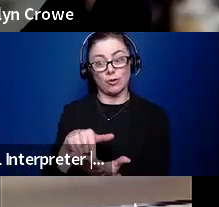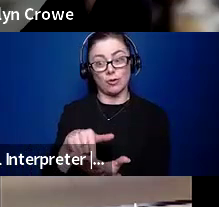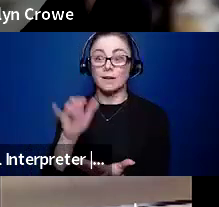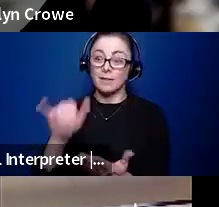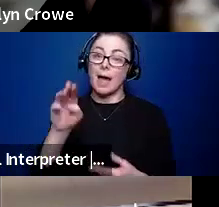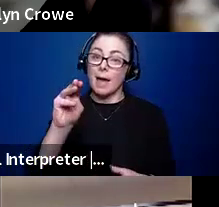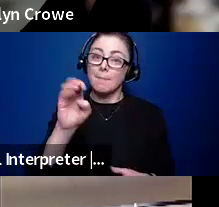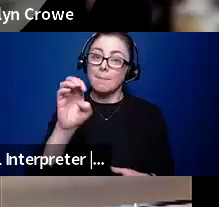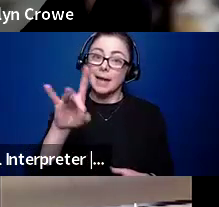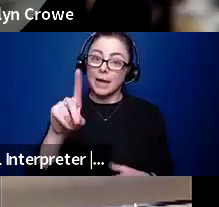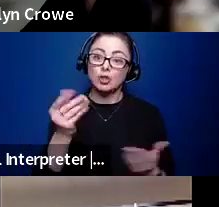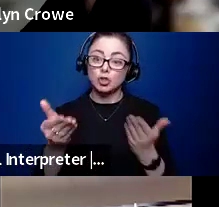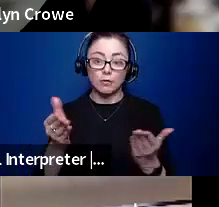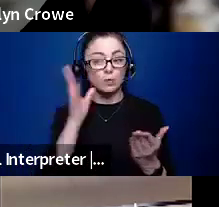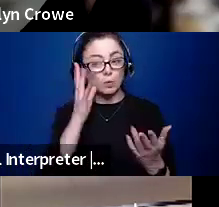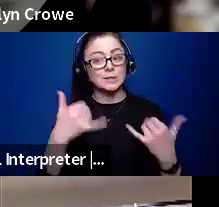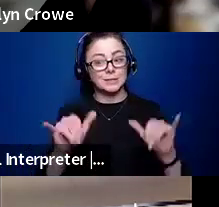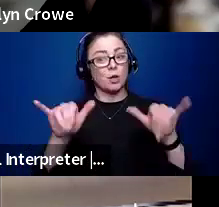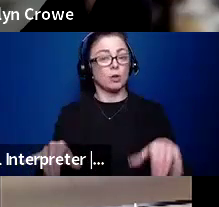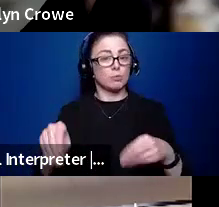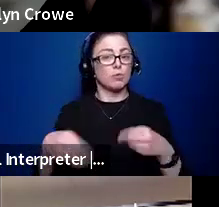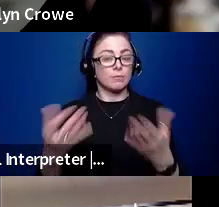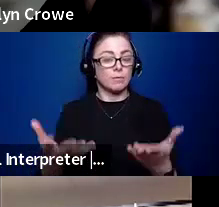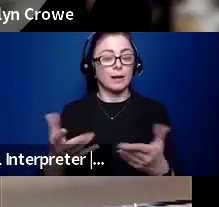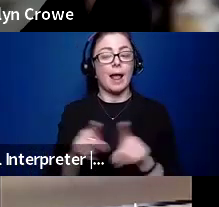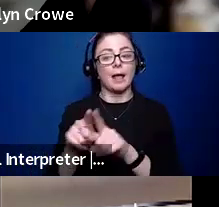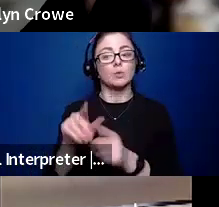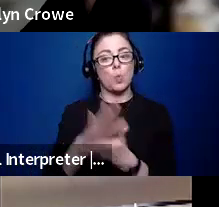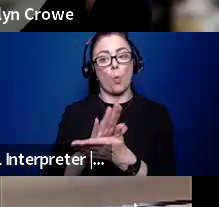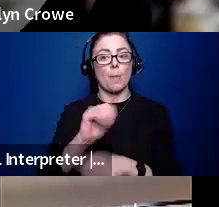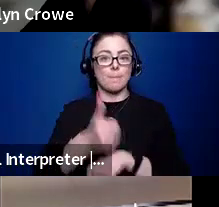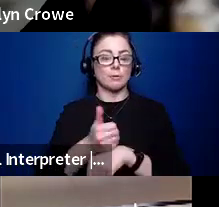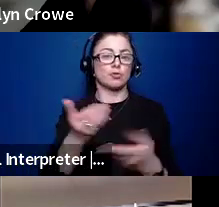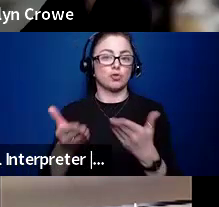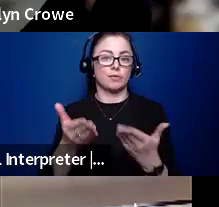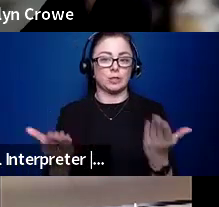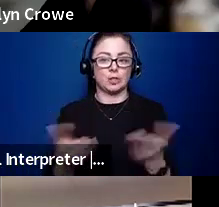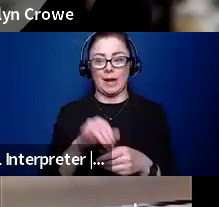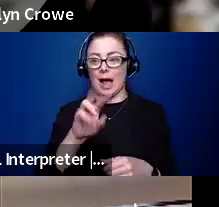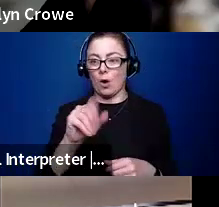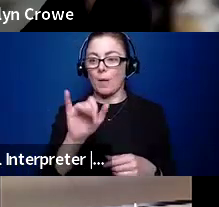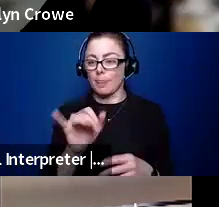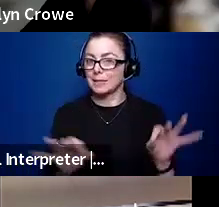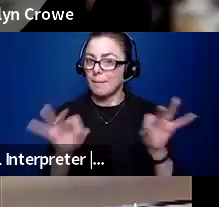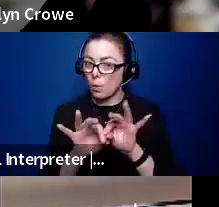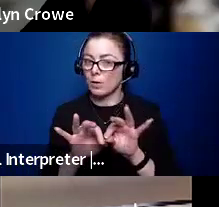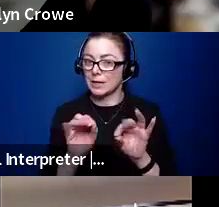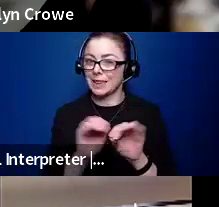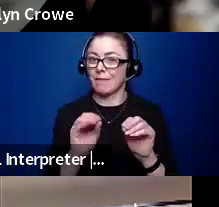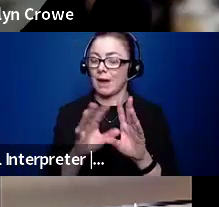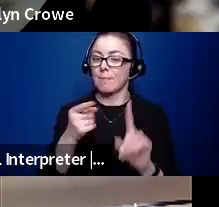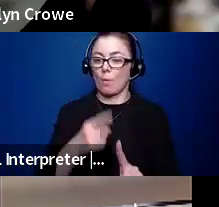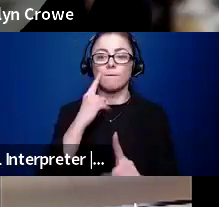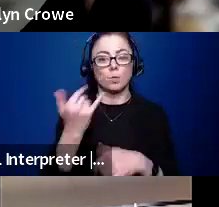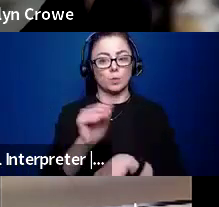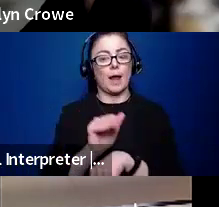Medicaid service would still be provided as a school-based service in Iowa. And I think that's a really important clarifying point for tonight's conversation and